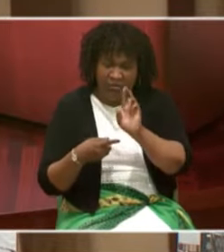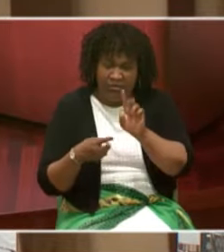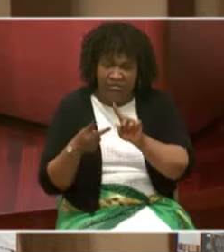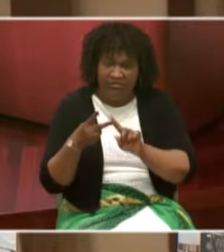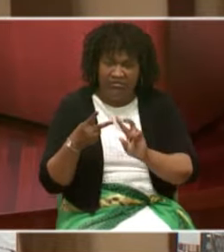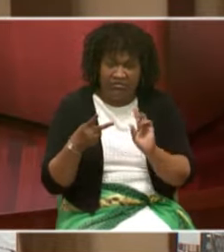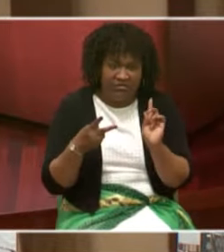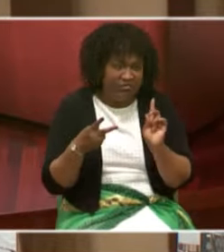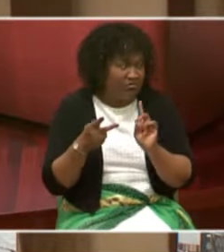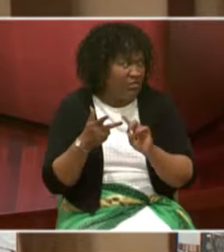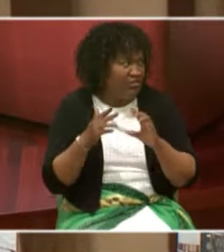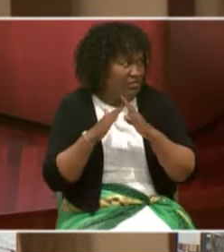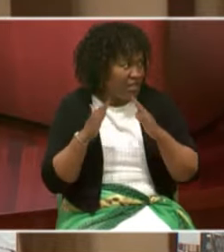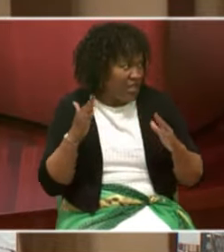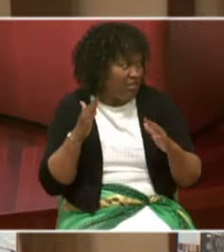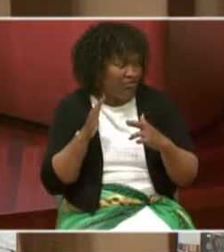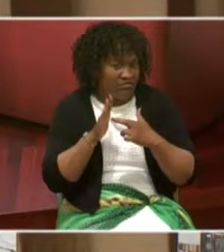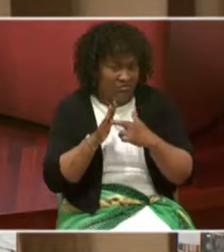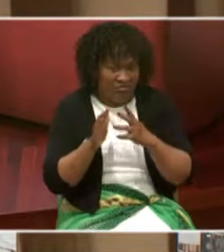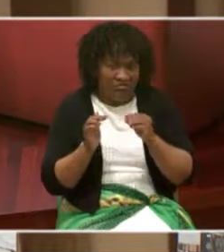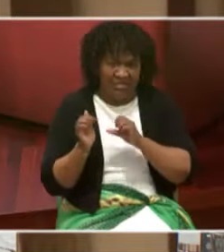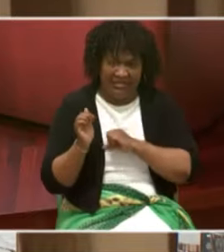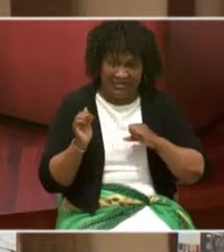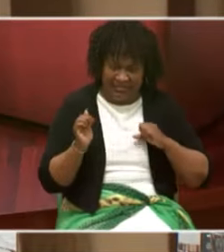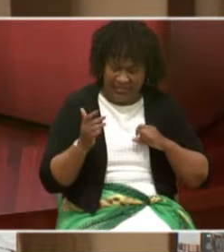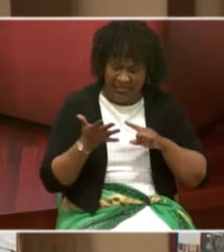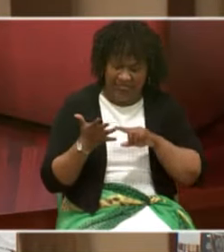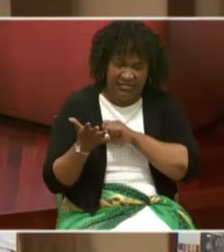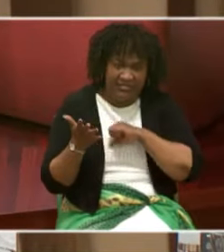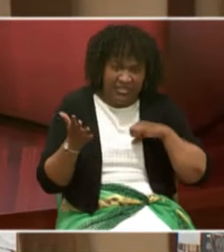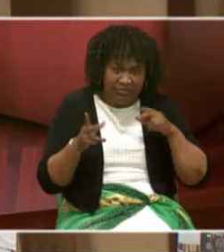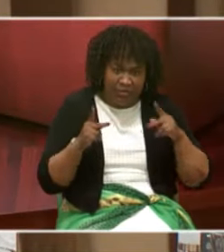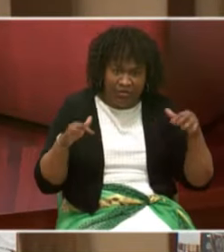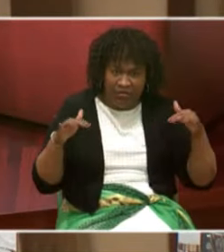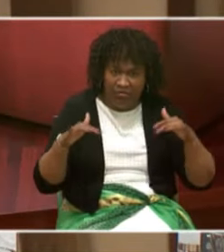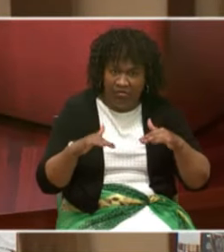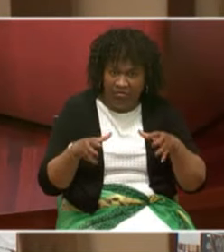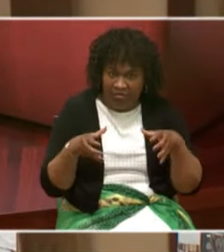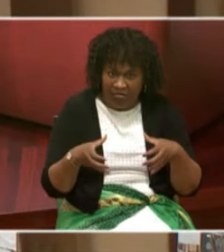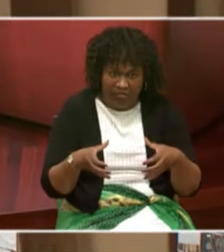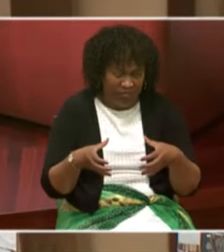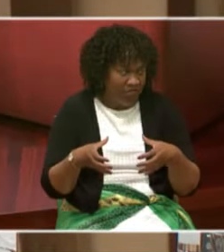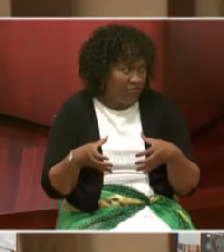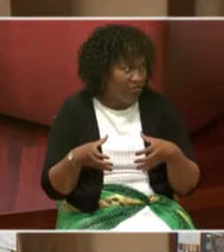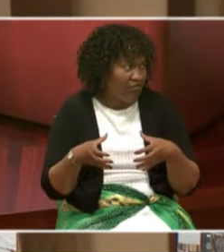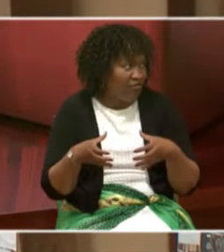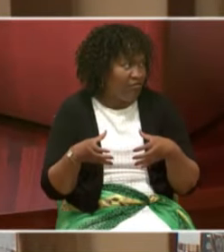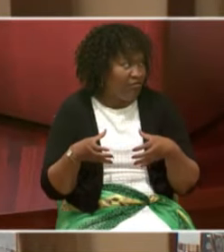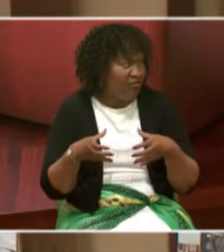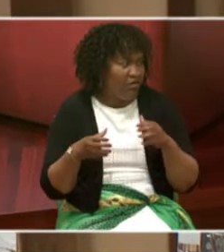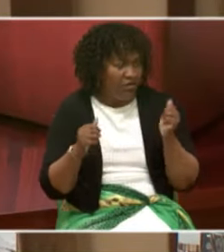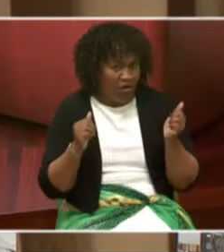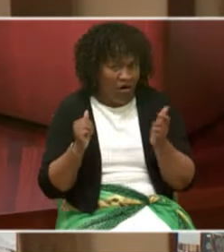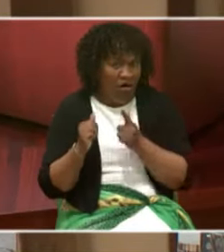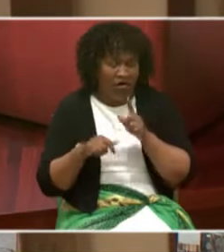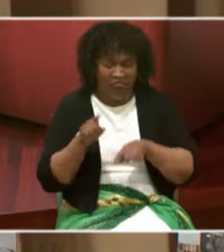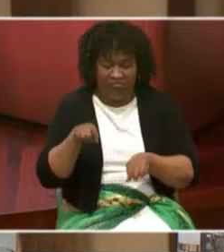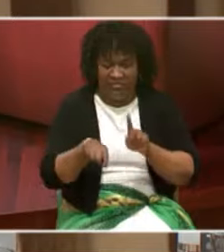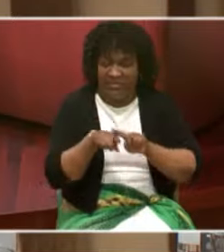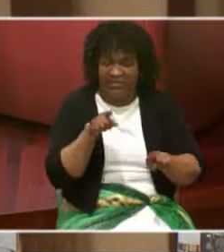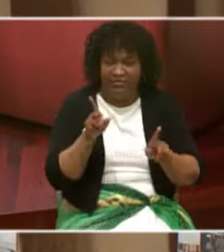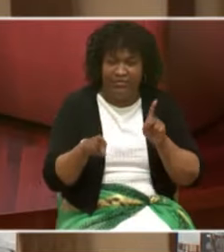1957, after I got elected to Congress, the same library that wouldn't give us library cards in